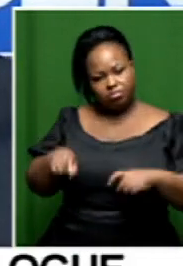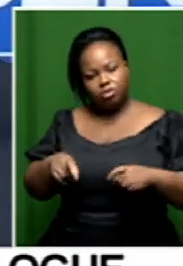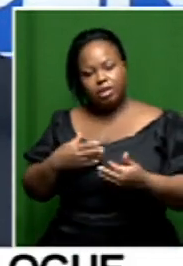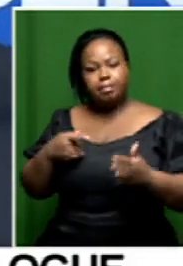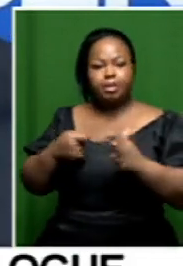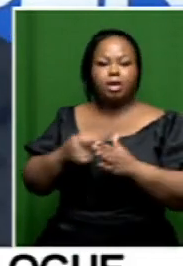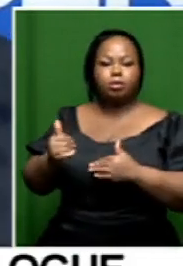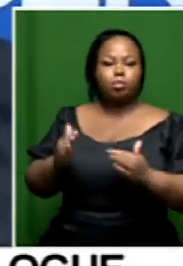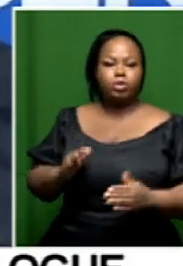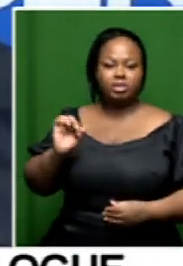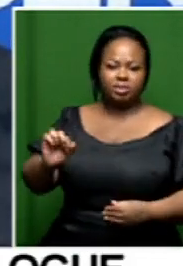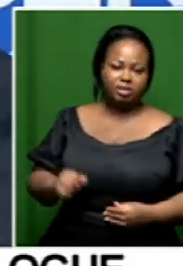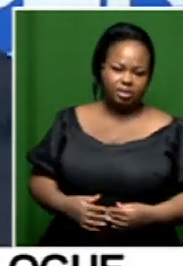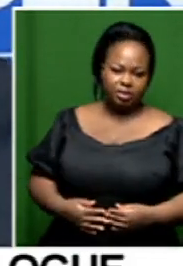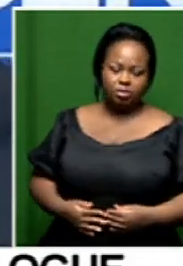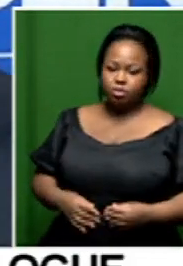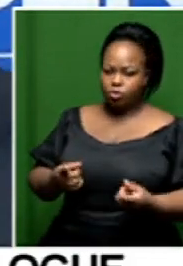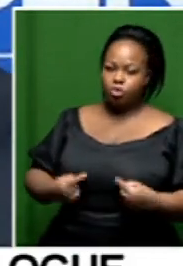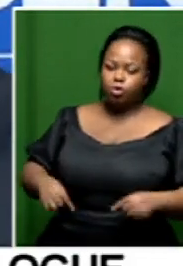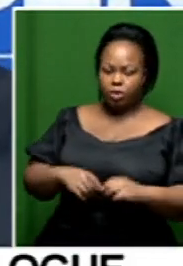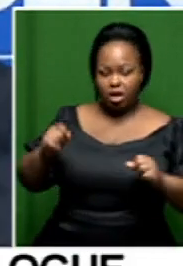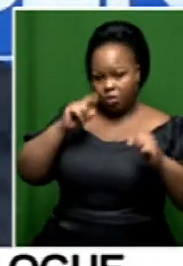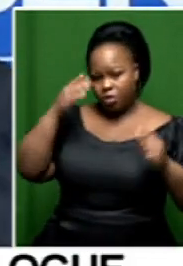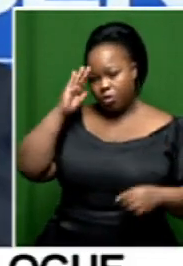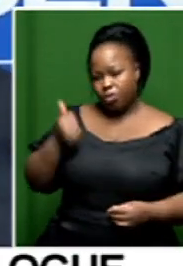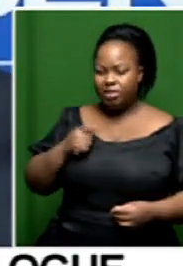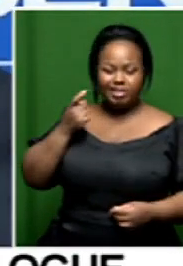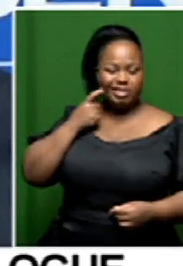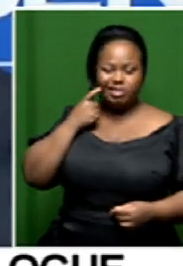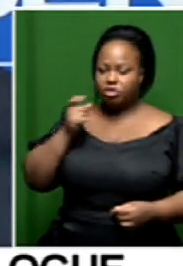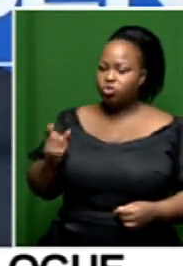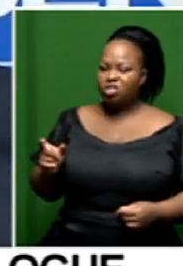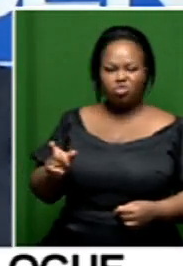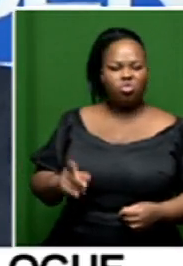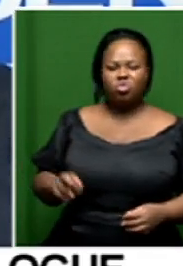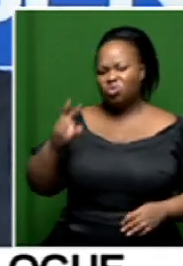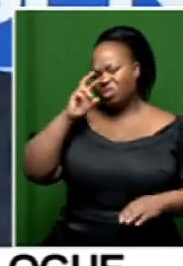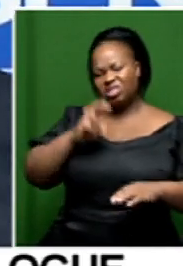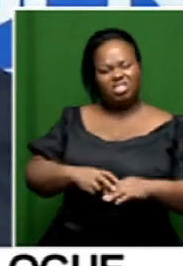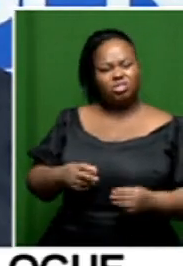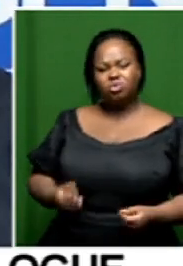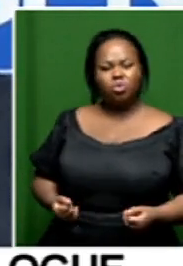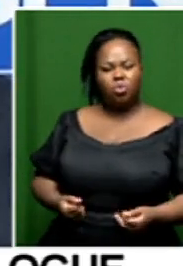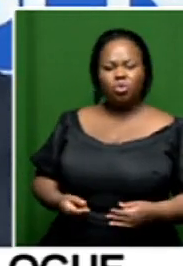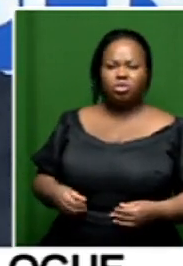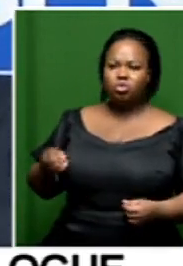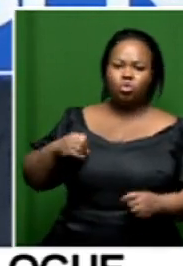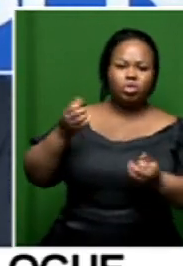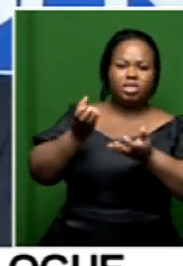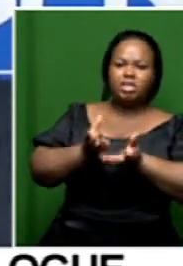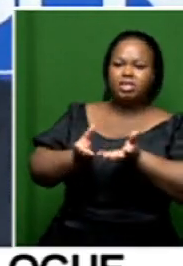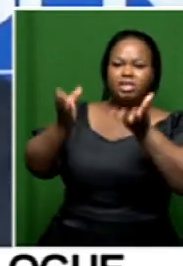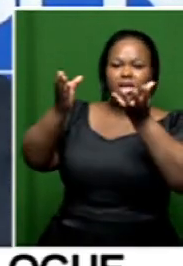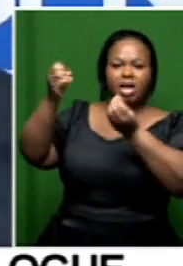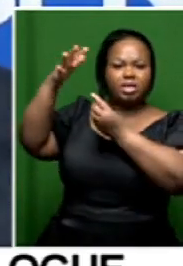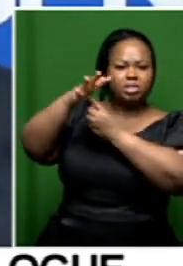their boxes. And we are aware that those boxes is very easy to install. You don't need traditional satellite dish. Just come